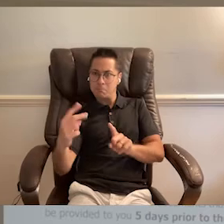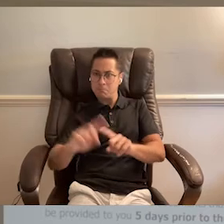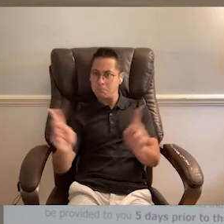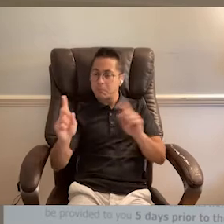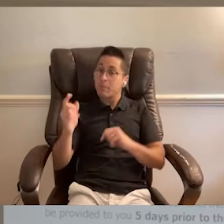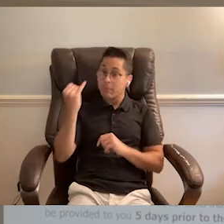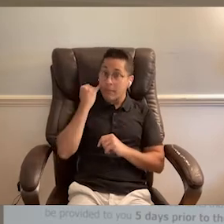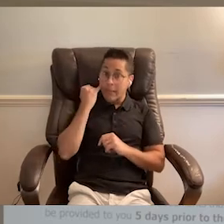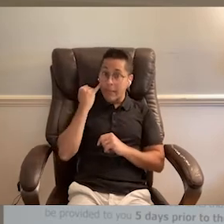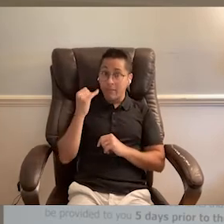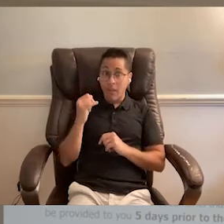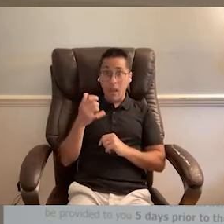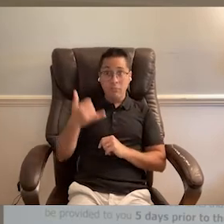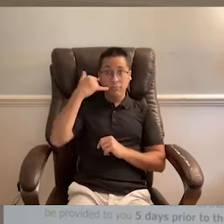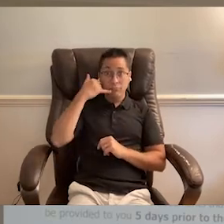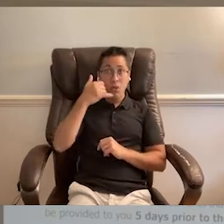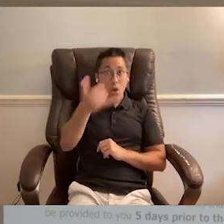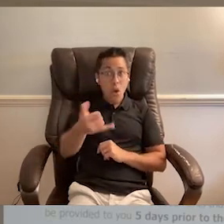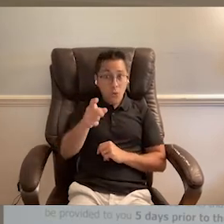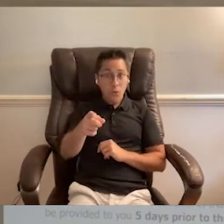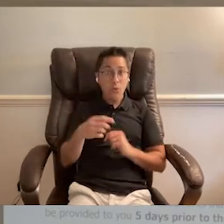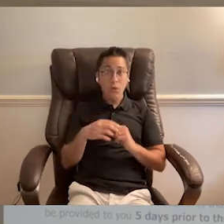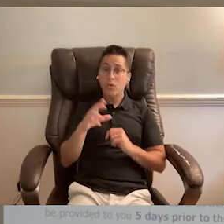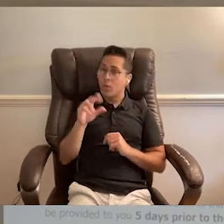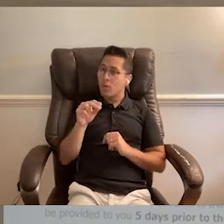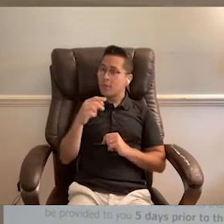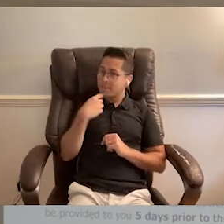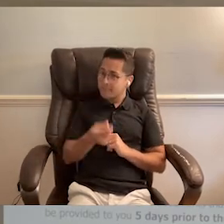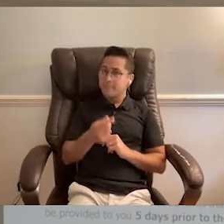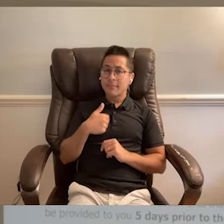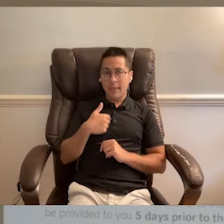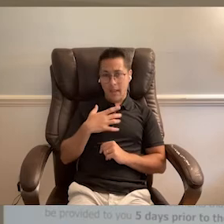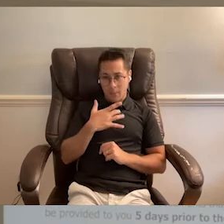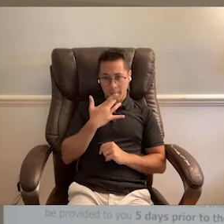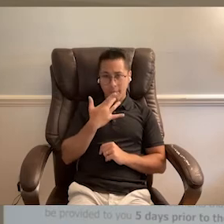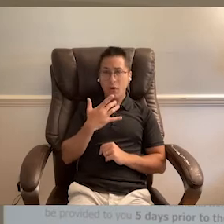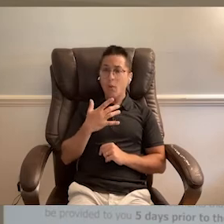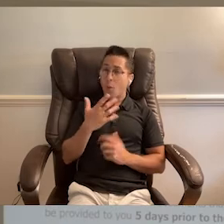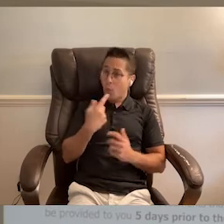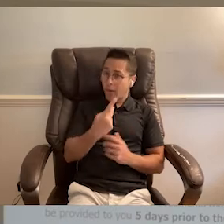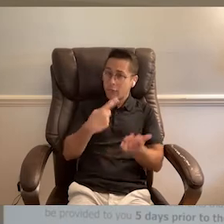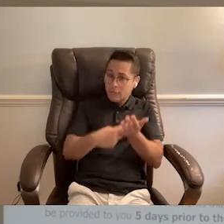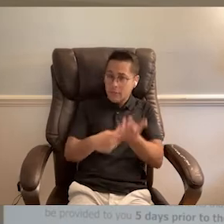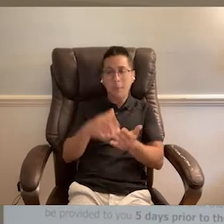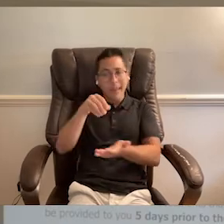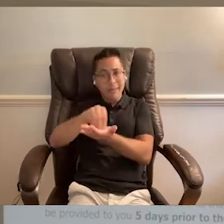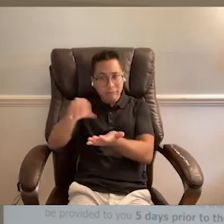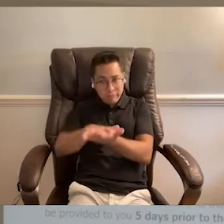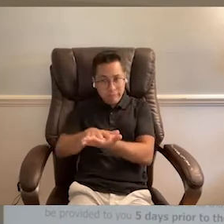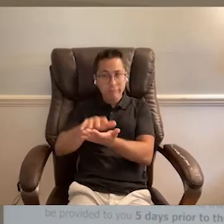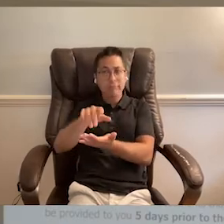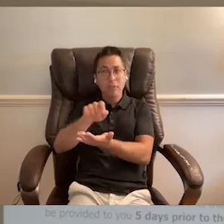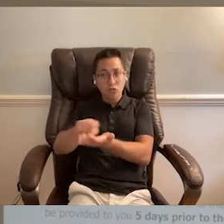up the phone and call you, you say to them, I would like what we're talking about to be in writing. So I don't have